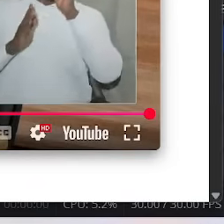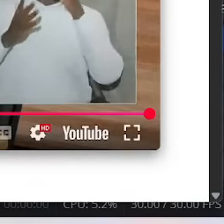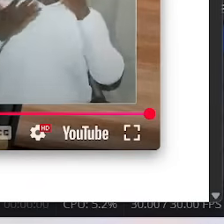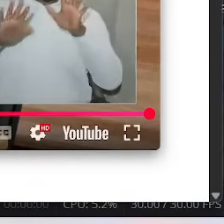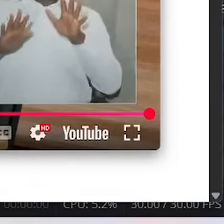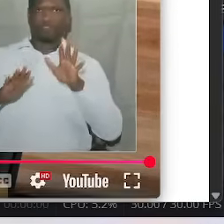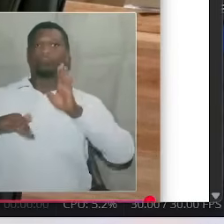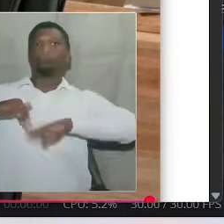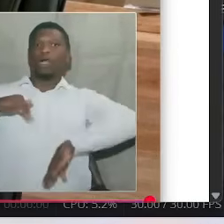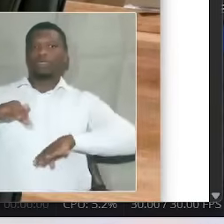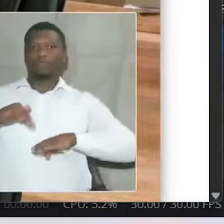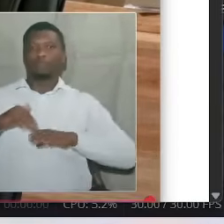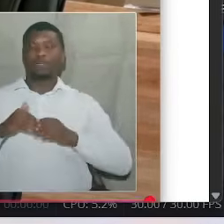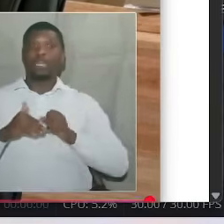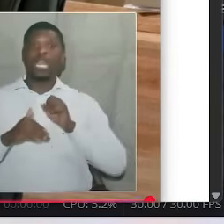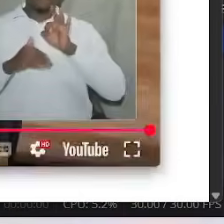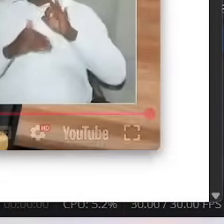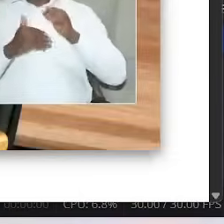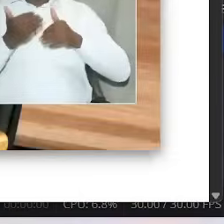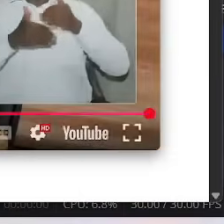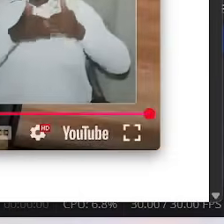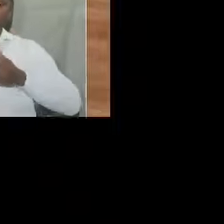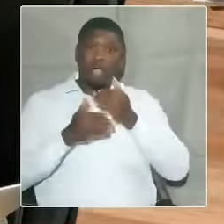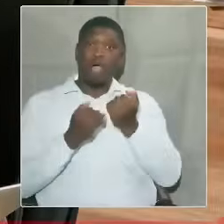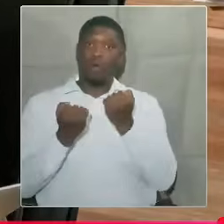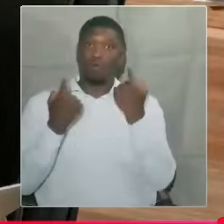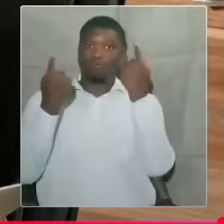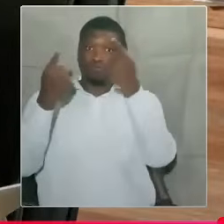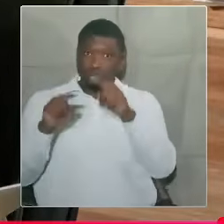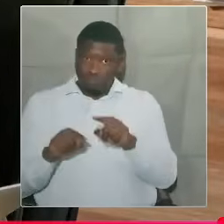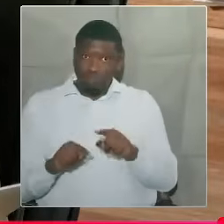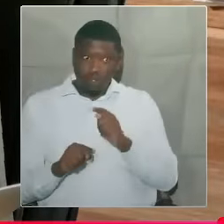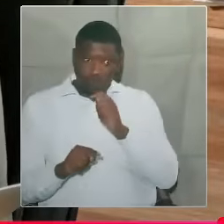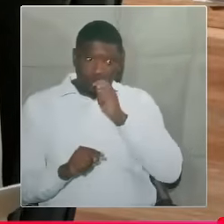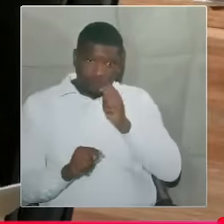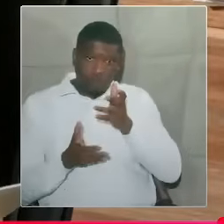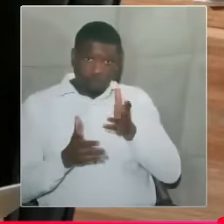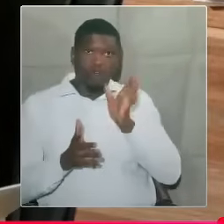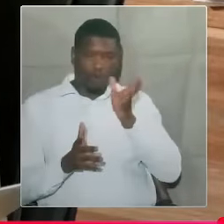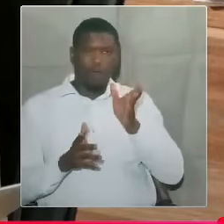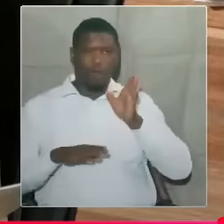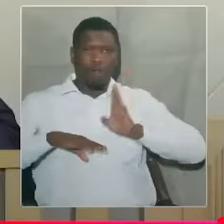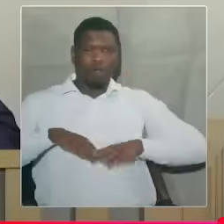by law, if proven. Yes, these two individuals